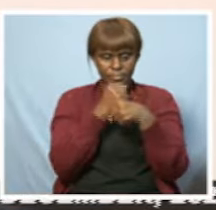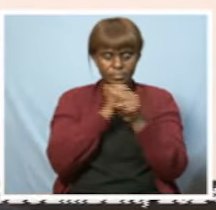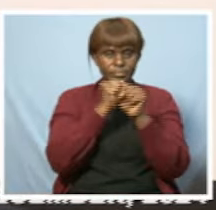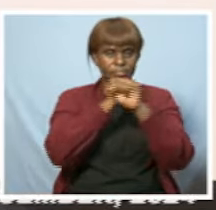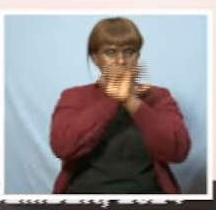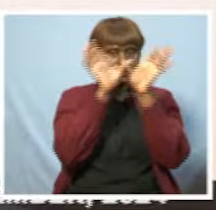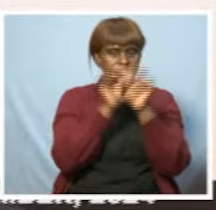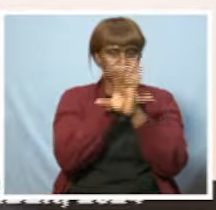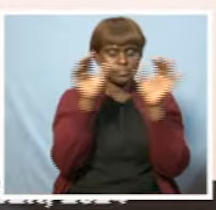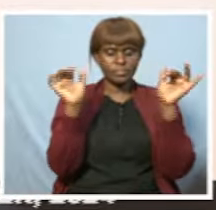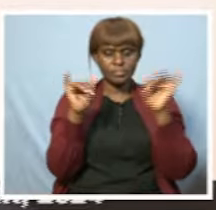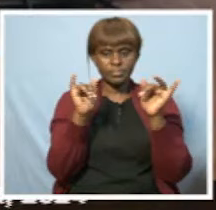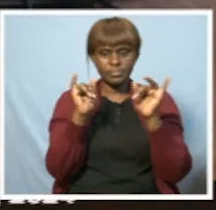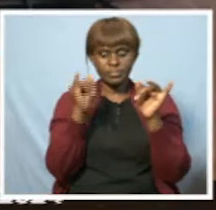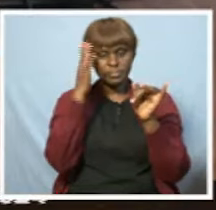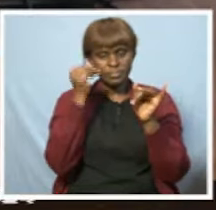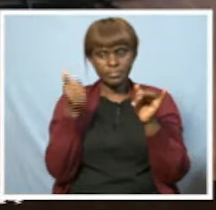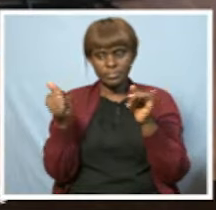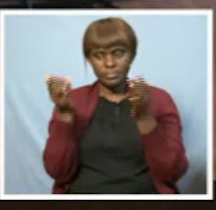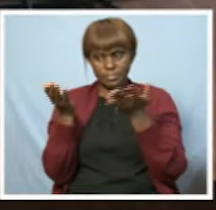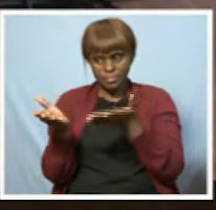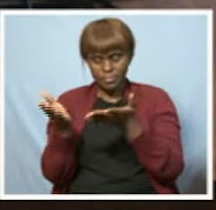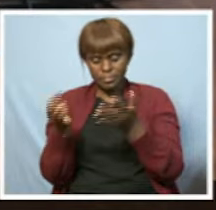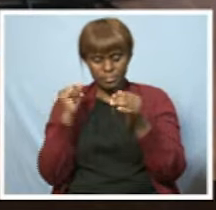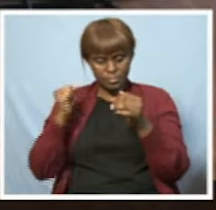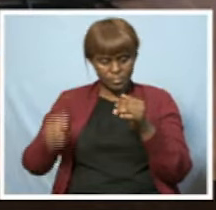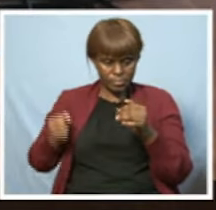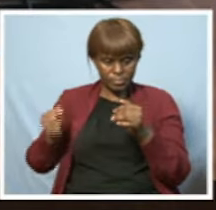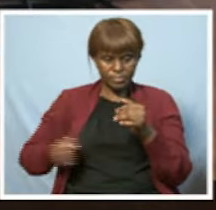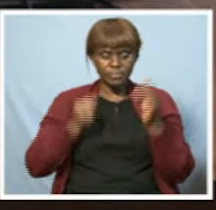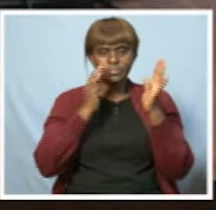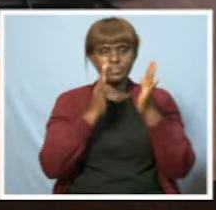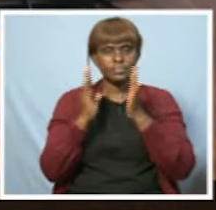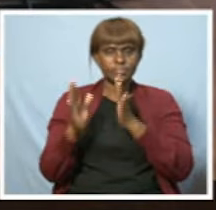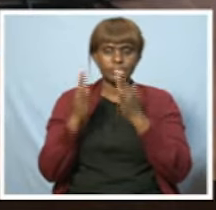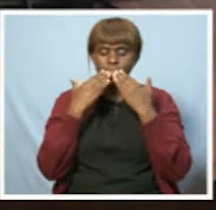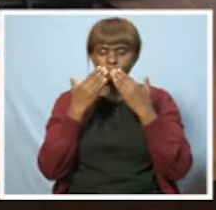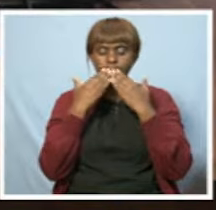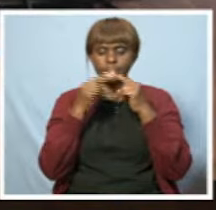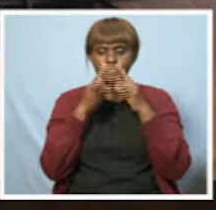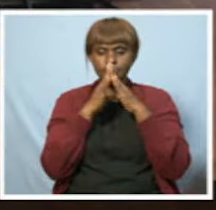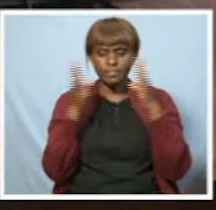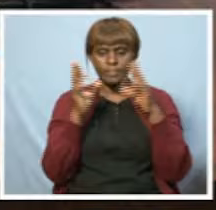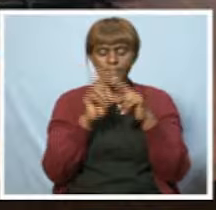clarifications. Yes, that's why he's here. Chief planner. Thank you very much, Chair.